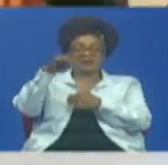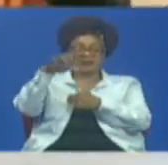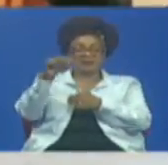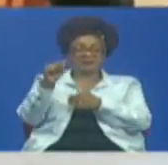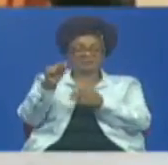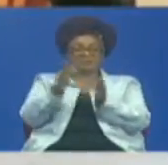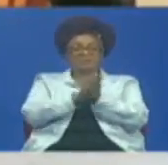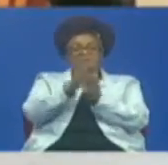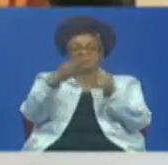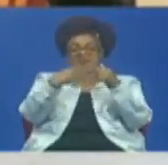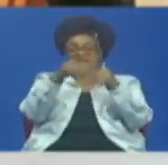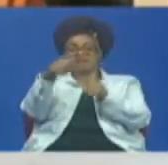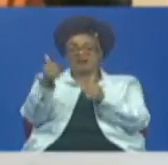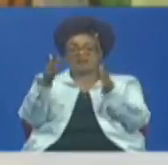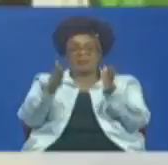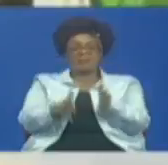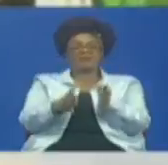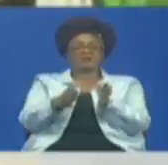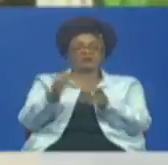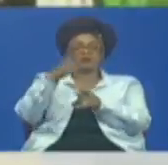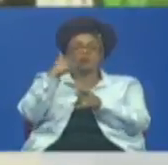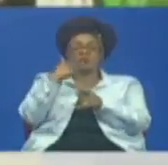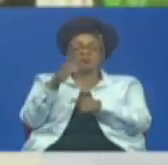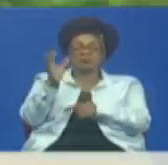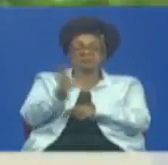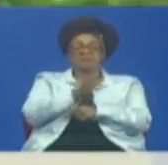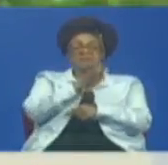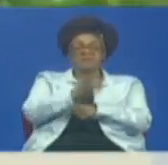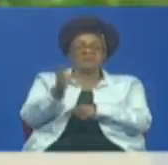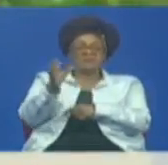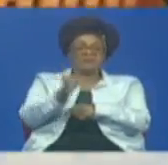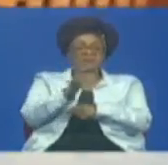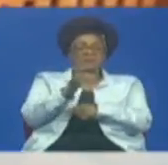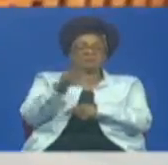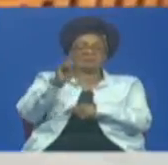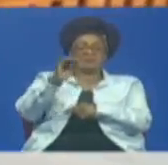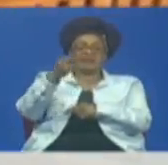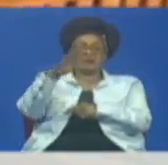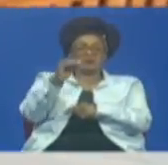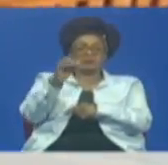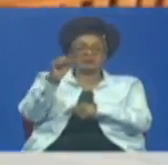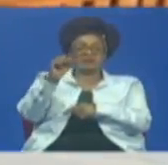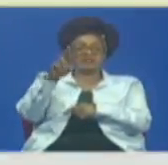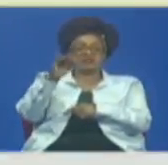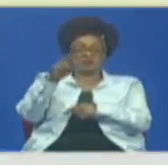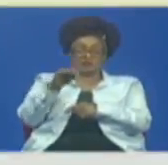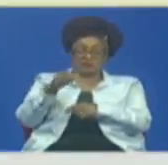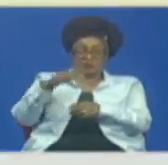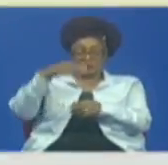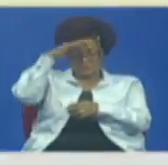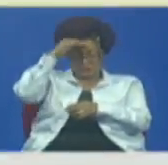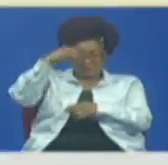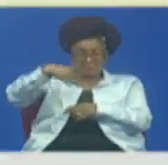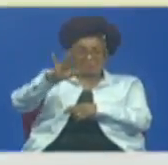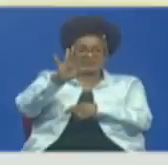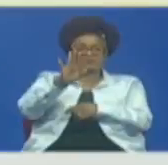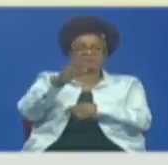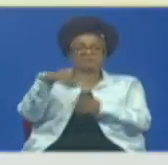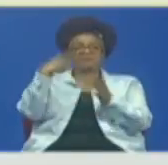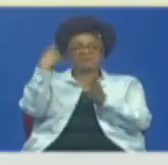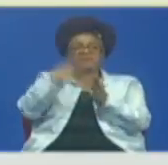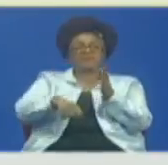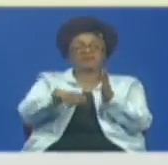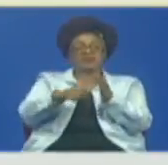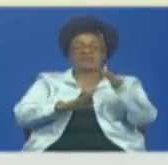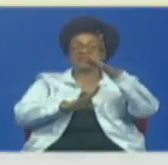8 other persons while on a drinking spree at Kiilu Resort, which he owns. He was charged in this senior